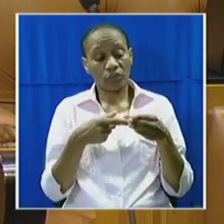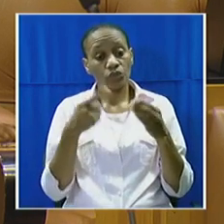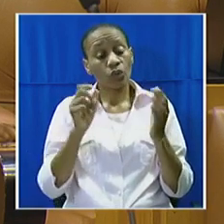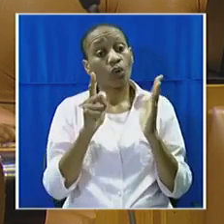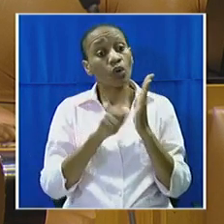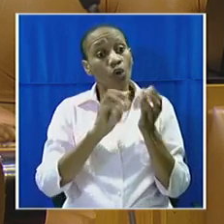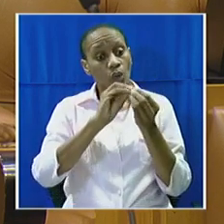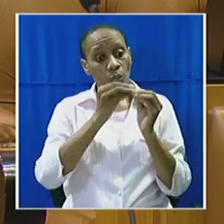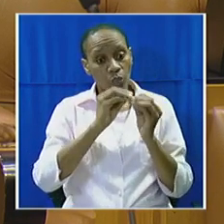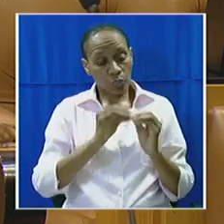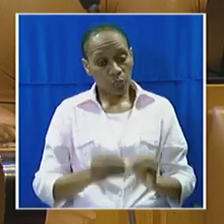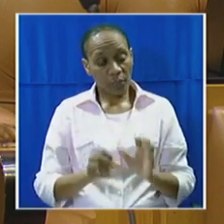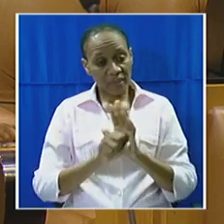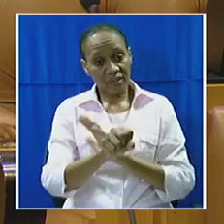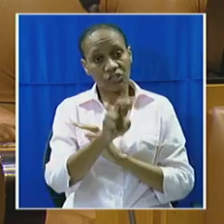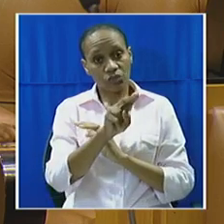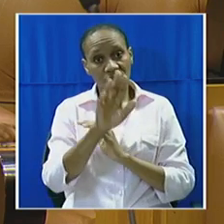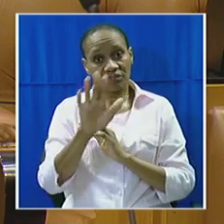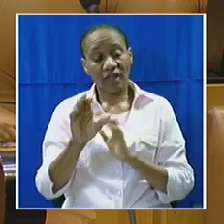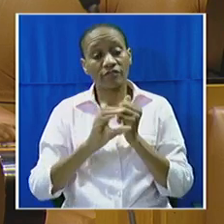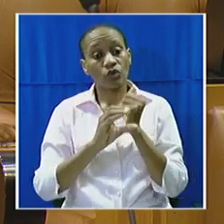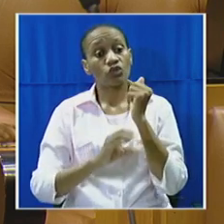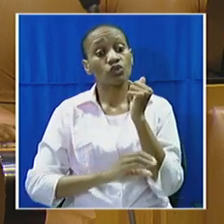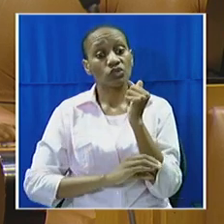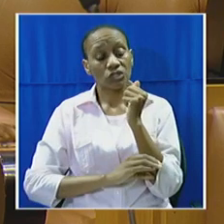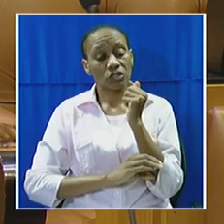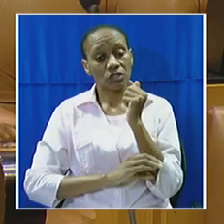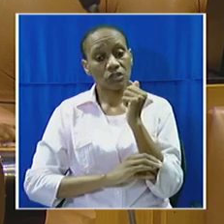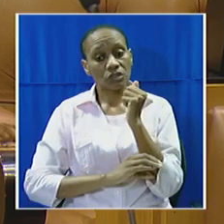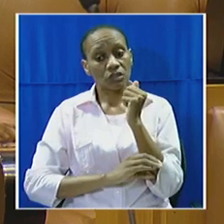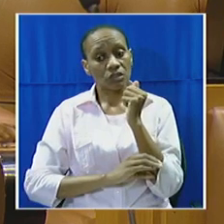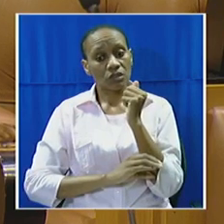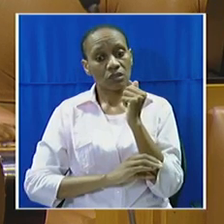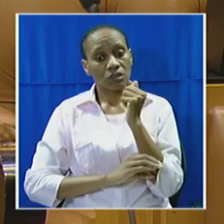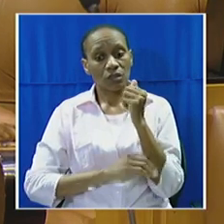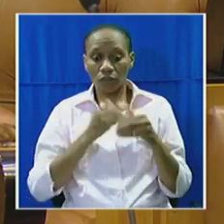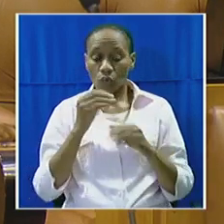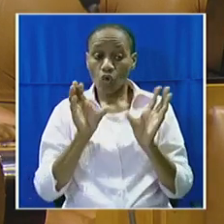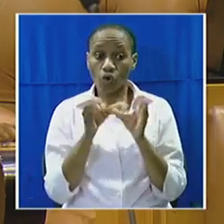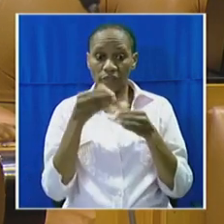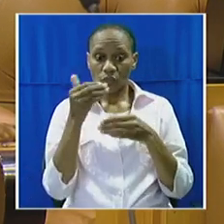legislation amending Section 25 of the Constitution has to complete its task